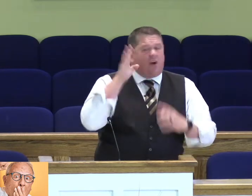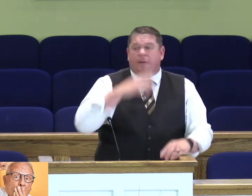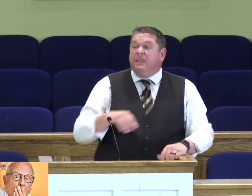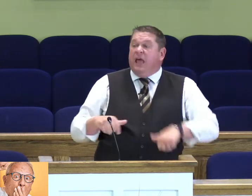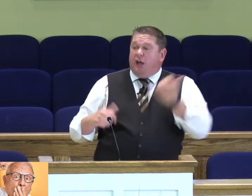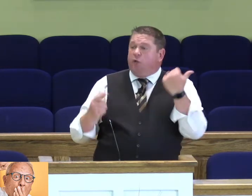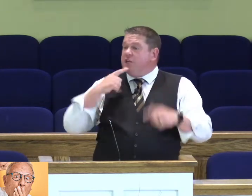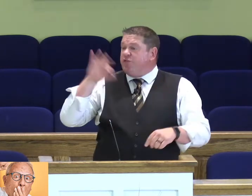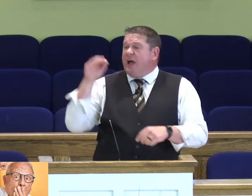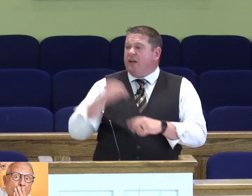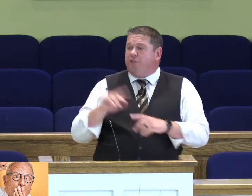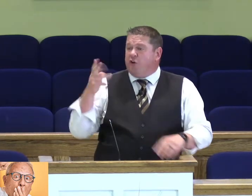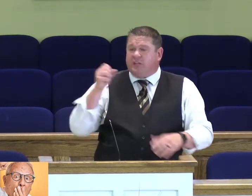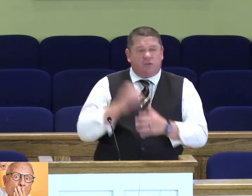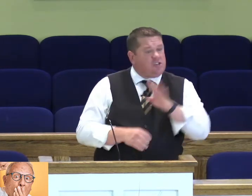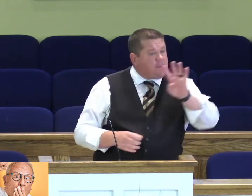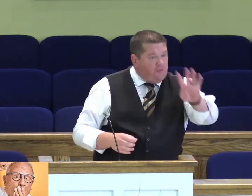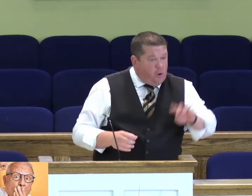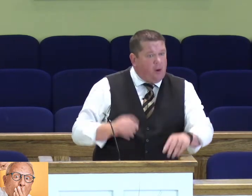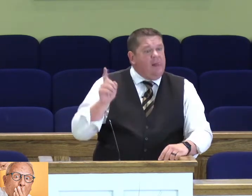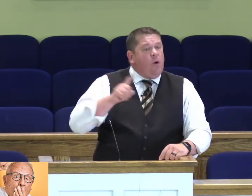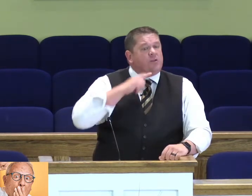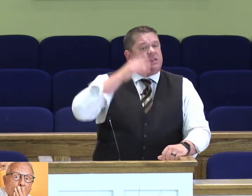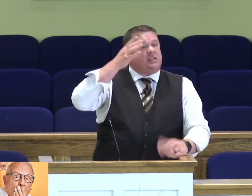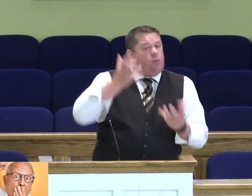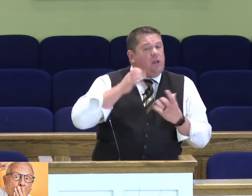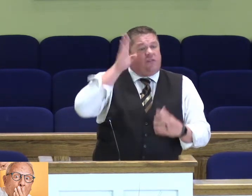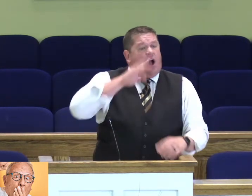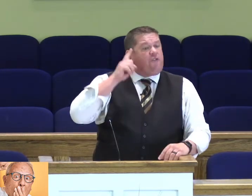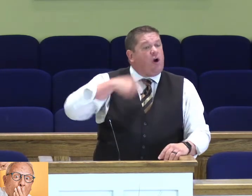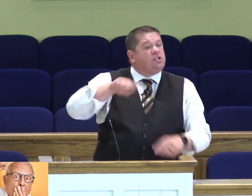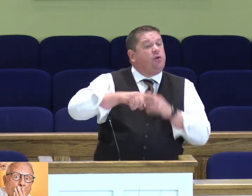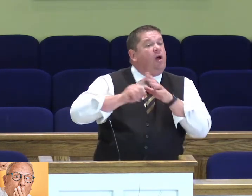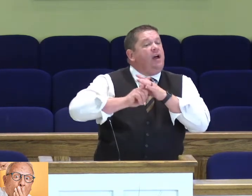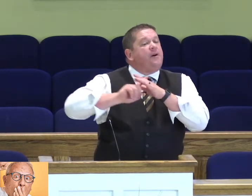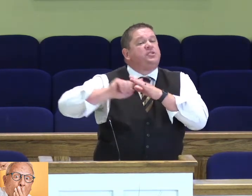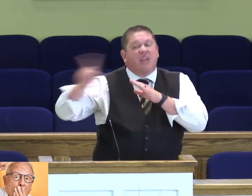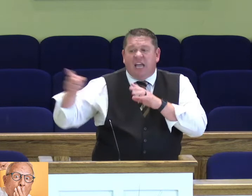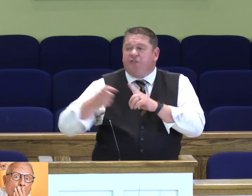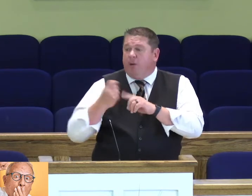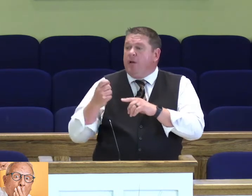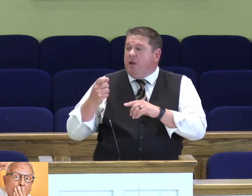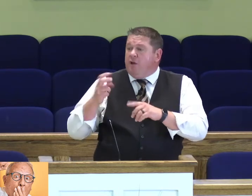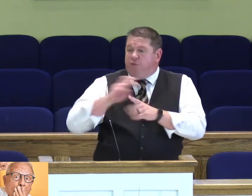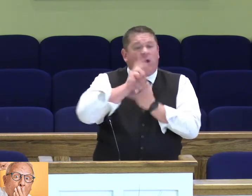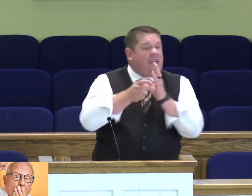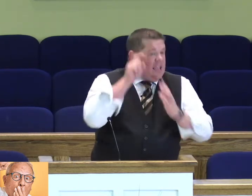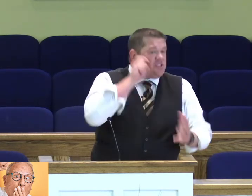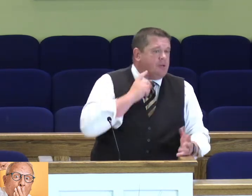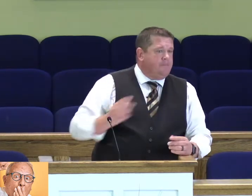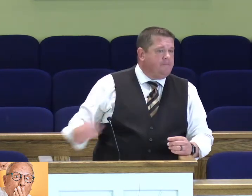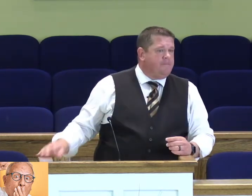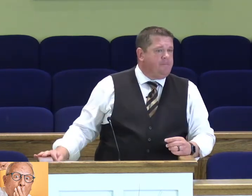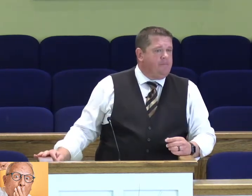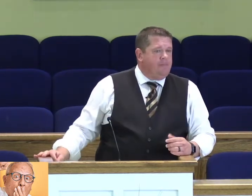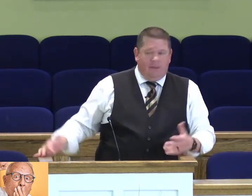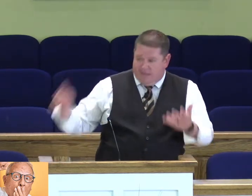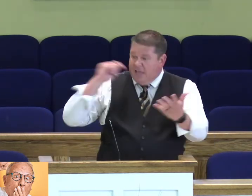this is the will of God. Another one is found in 1 Thessalonians chapter 4, where it says it's the will of God for us to abstain from